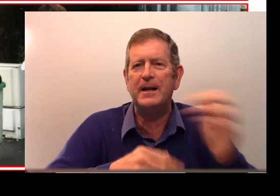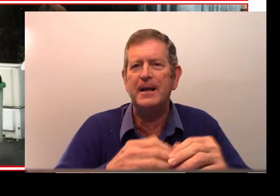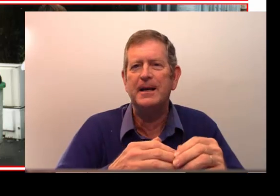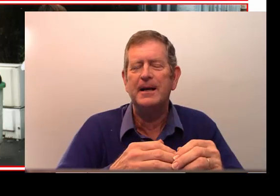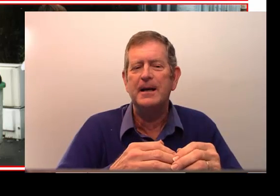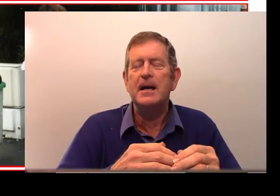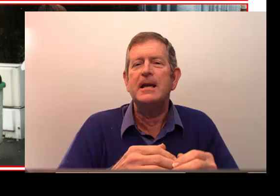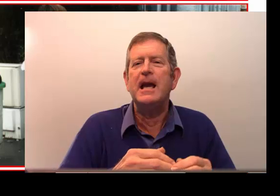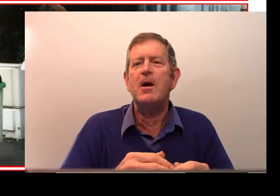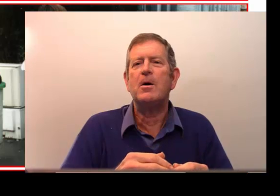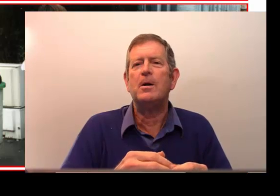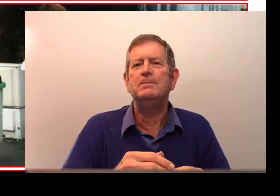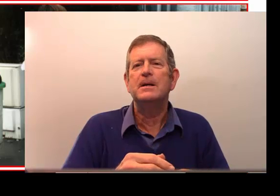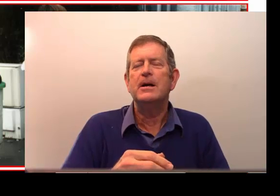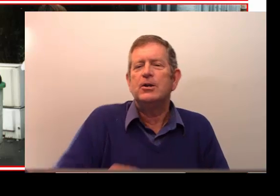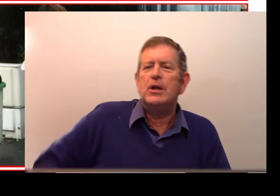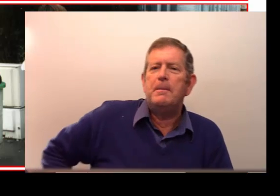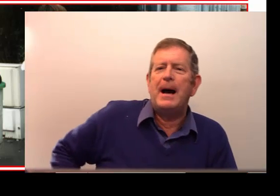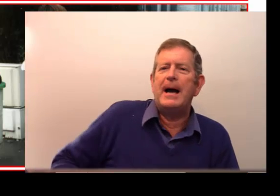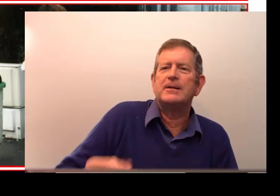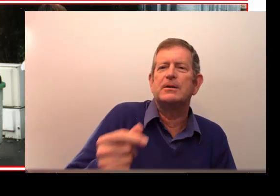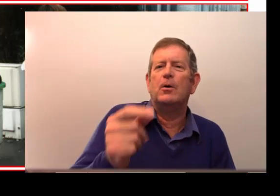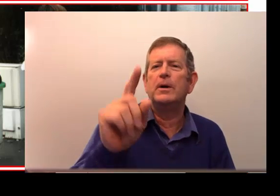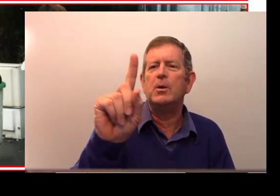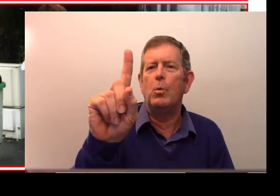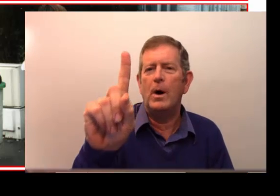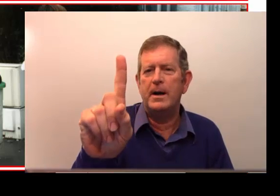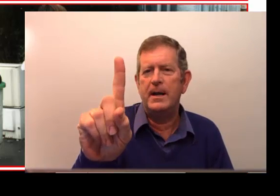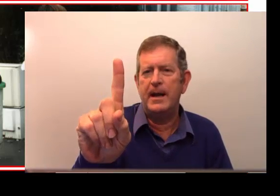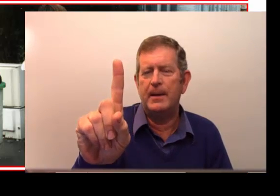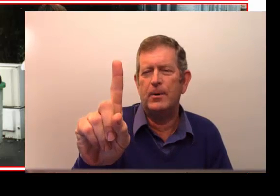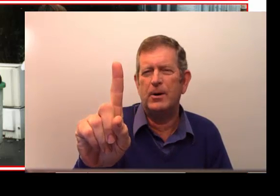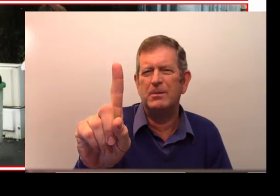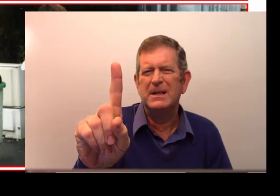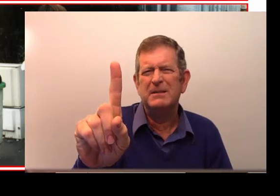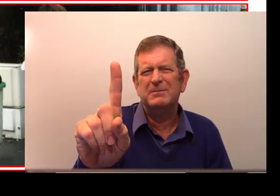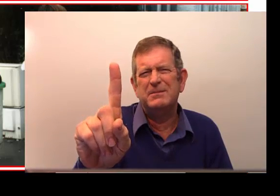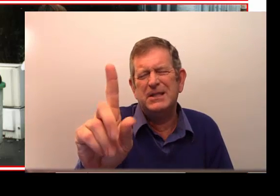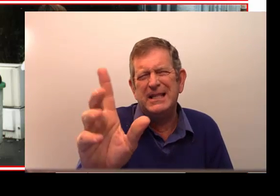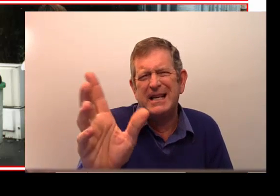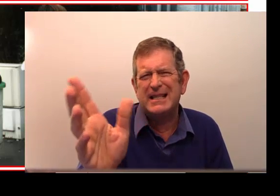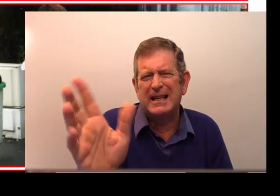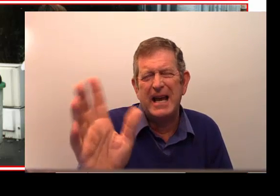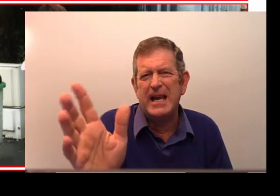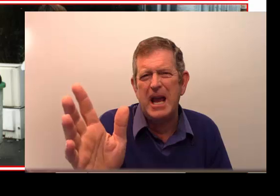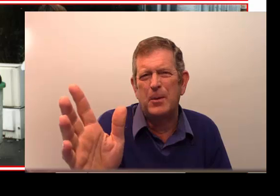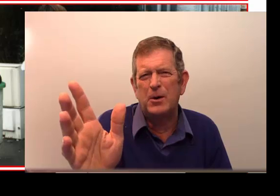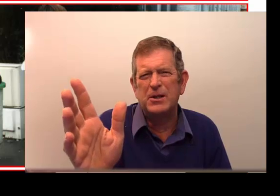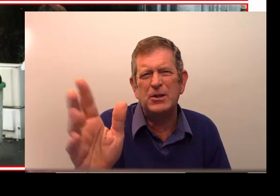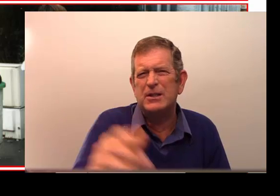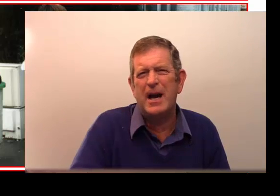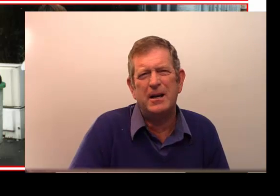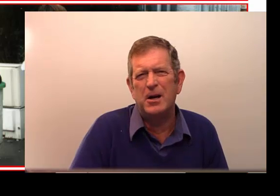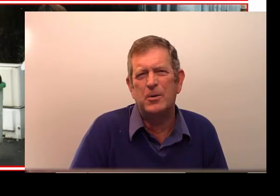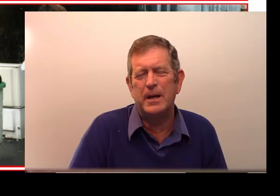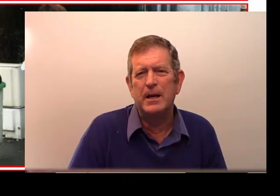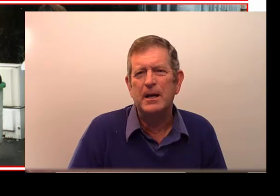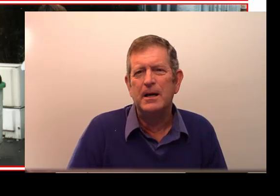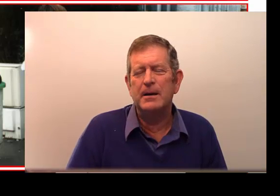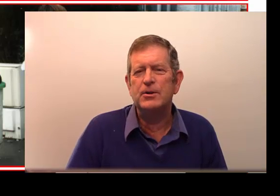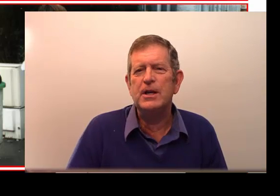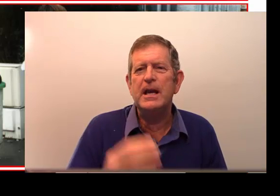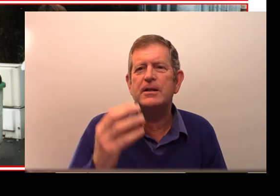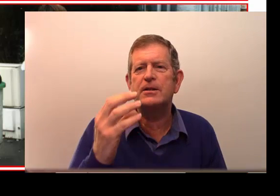eats quickly. Carol, she buys only 1 hamburger. She doesn't like hamburgers, and she's not